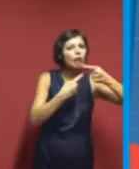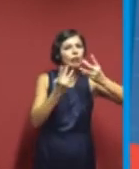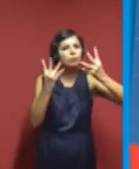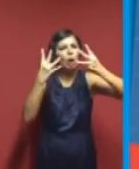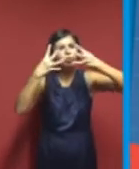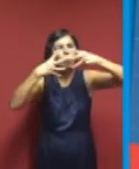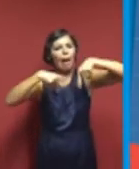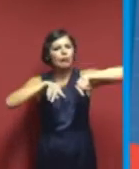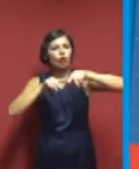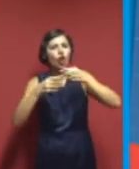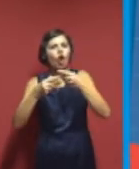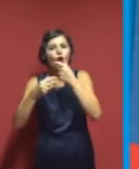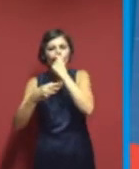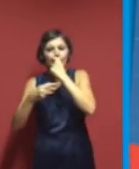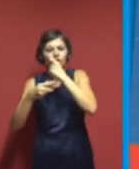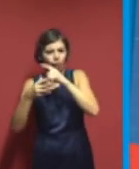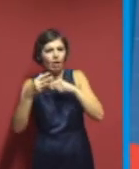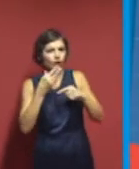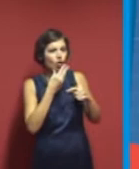is a cousin of his,